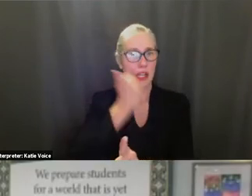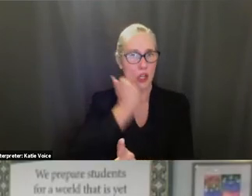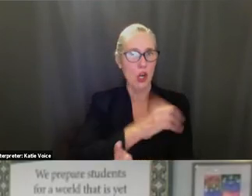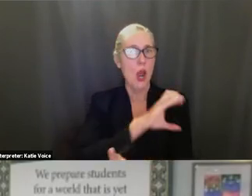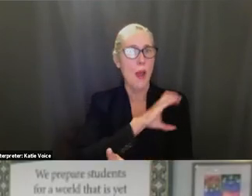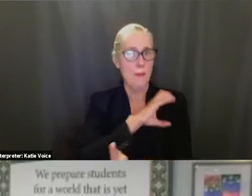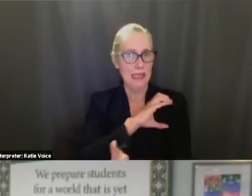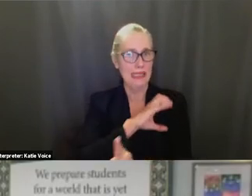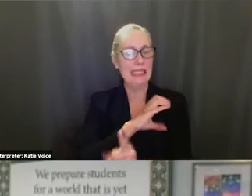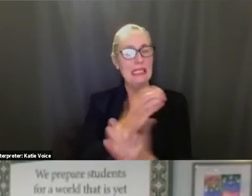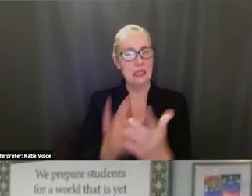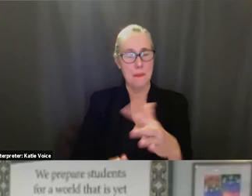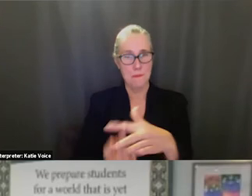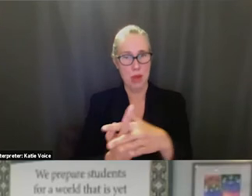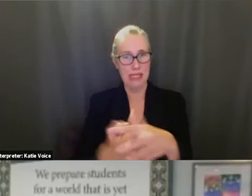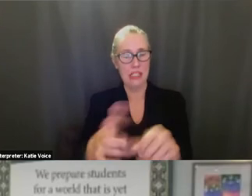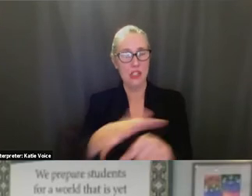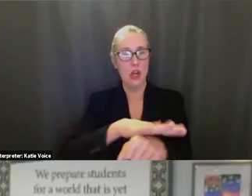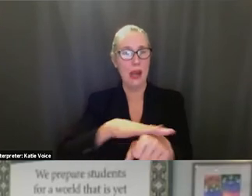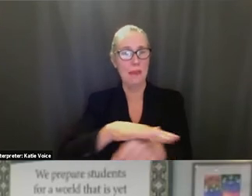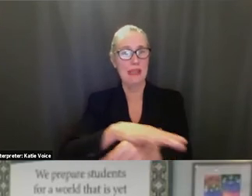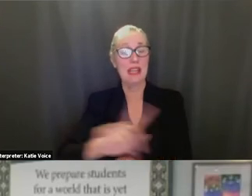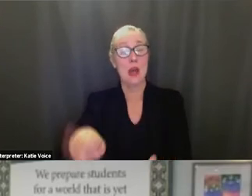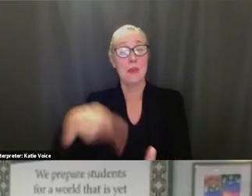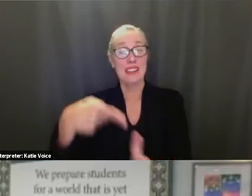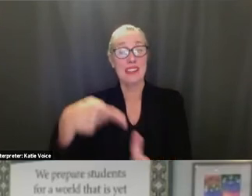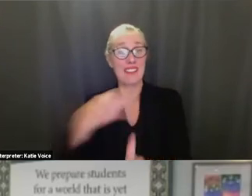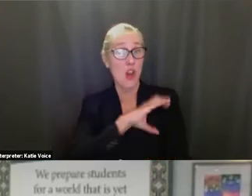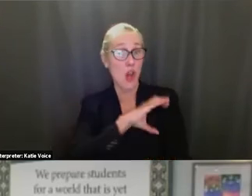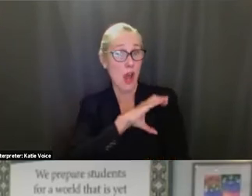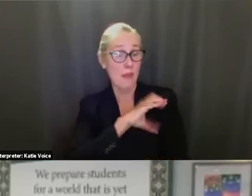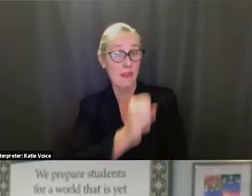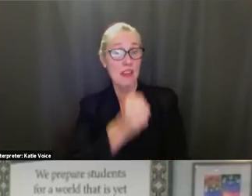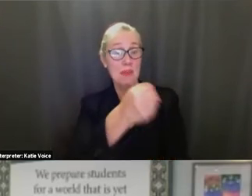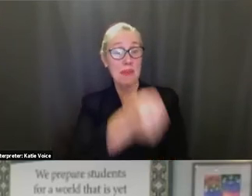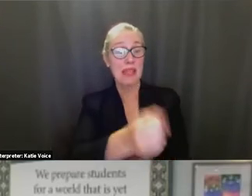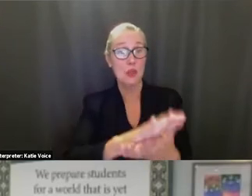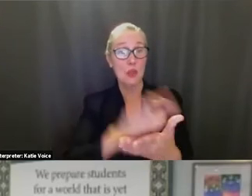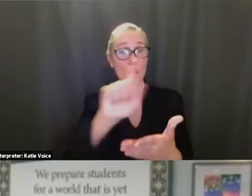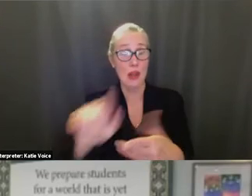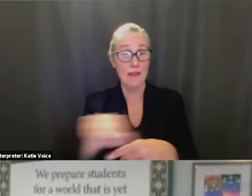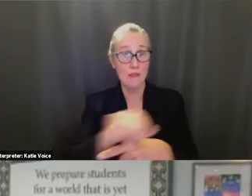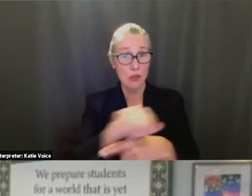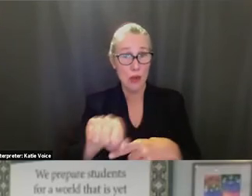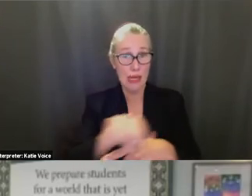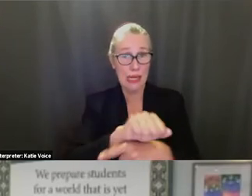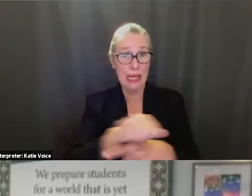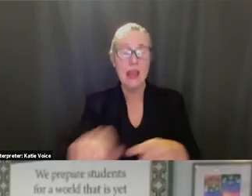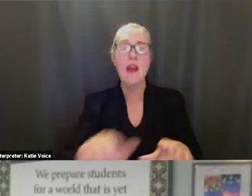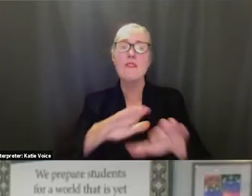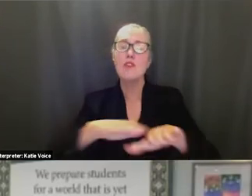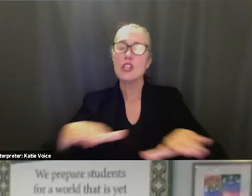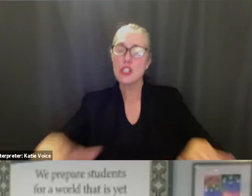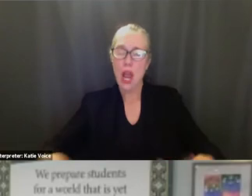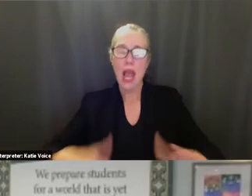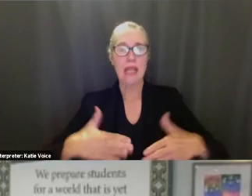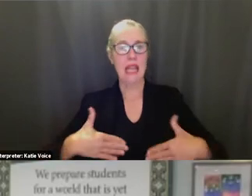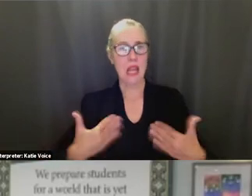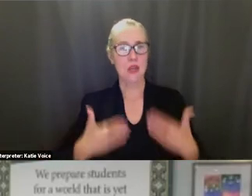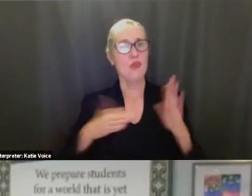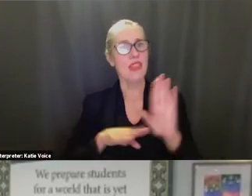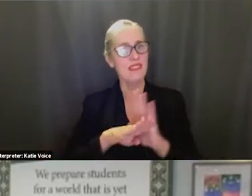specifically law enforcement officers placed in schools should have training in child and youth development